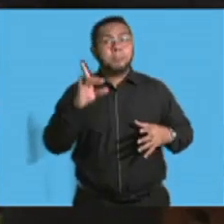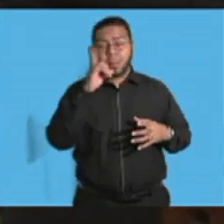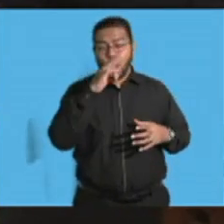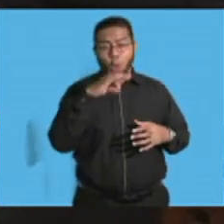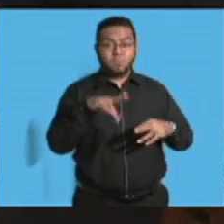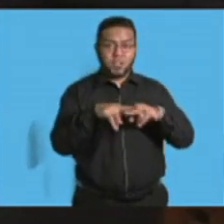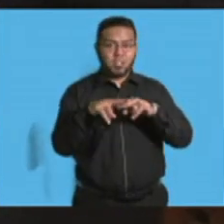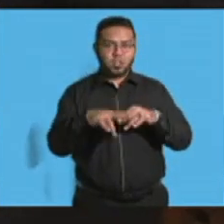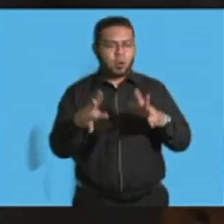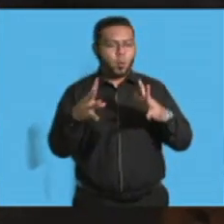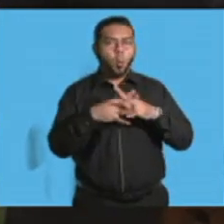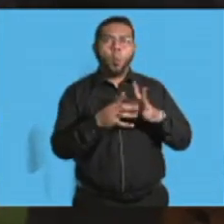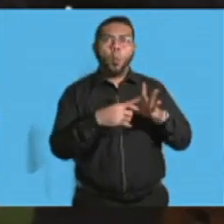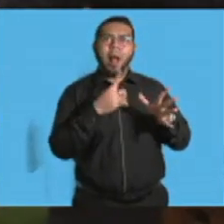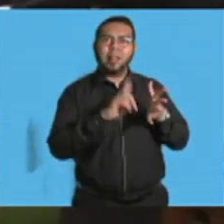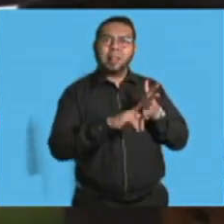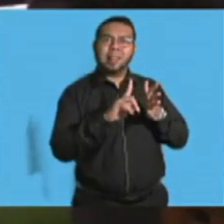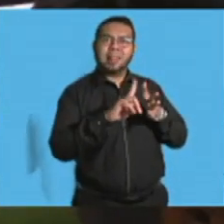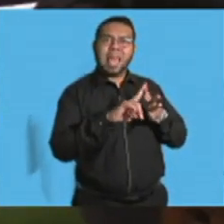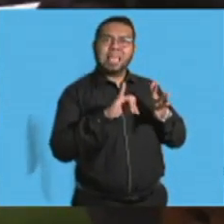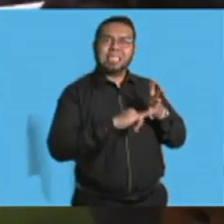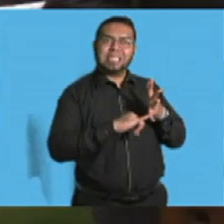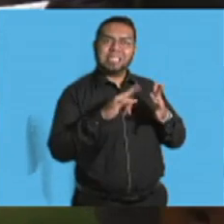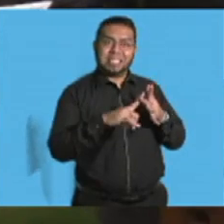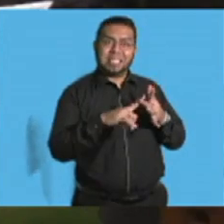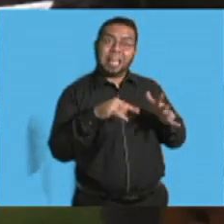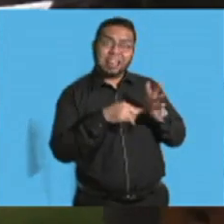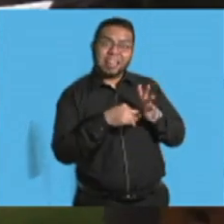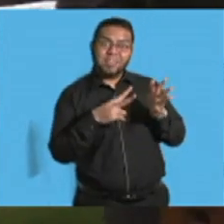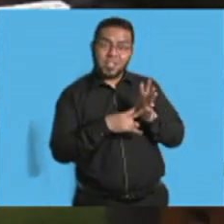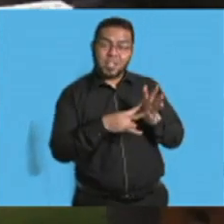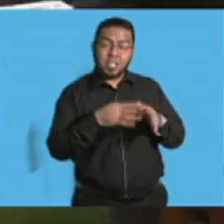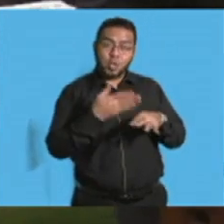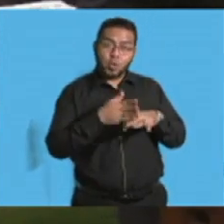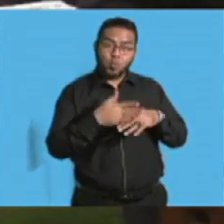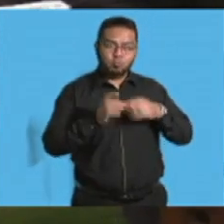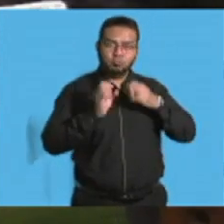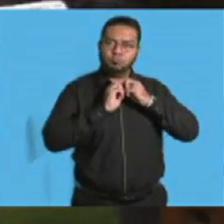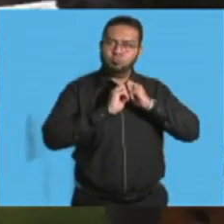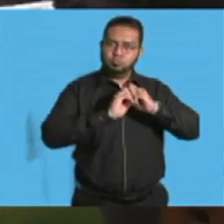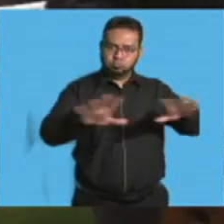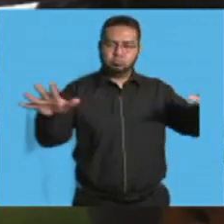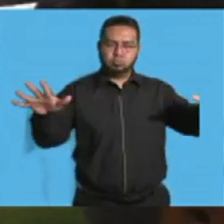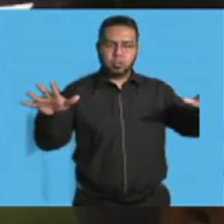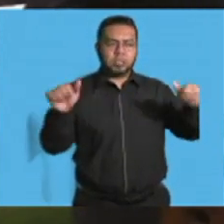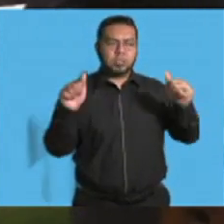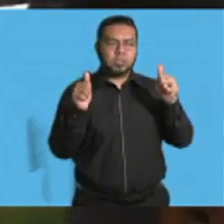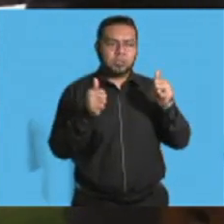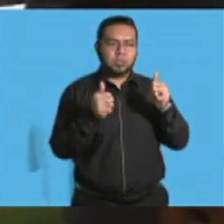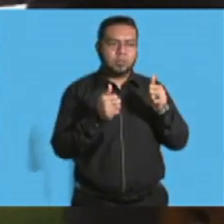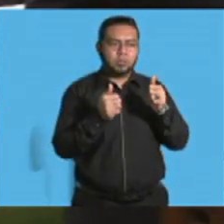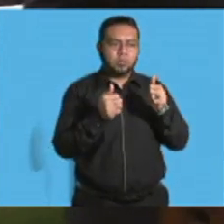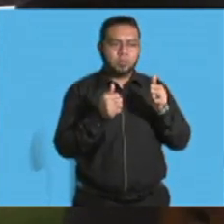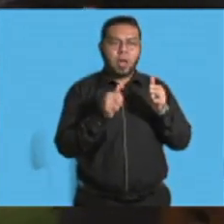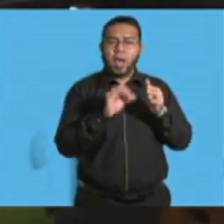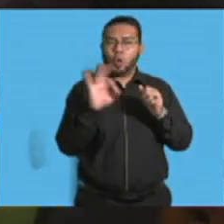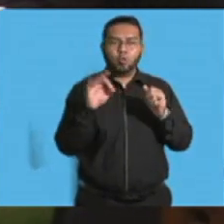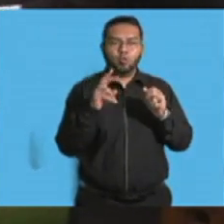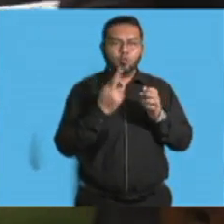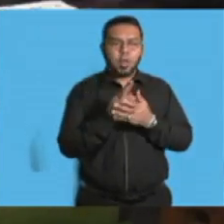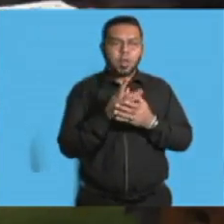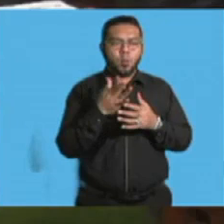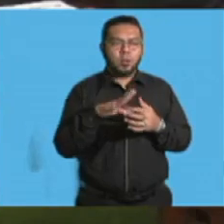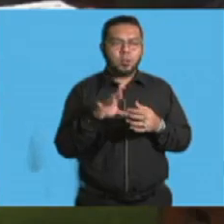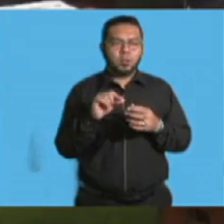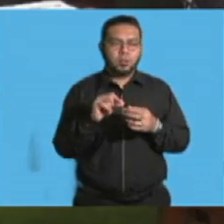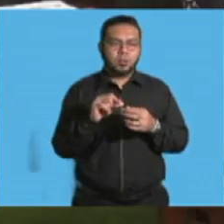wireless is providing, Madam Speaker. And Madam Speaker, of course, we have a huge program on that. Madam Speaker, I don't really want to go into this, but